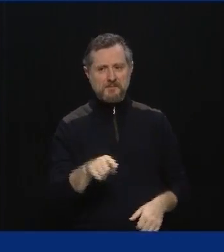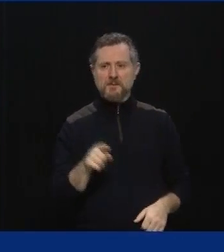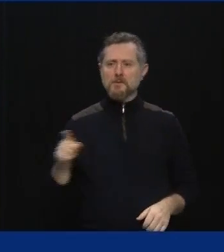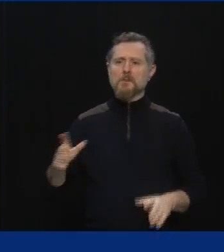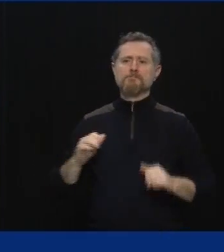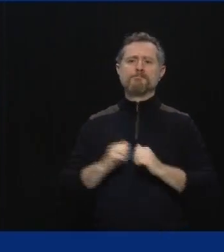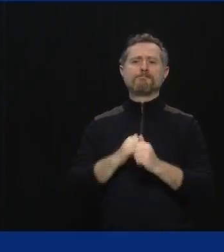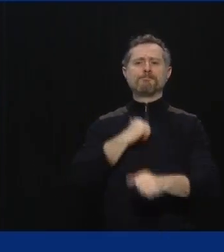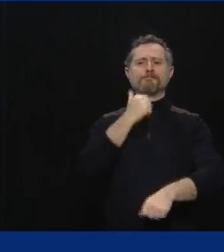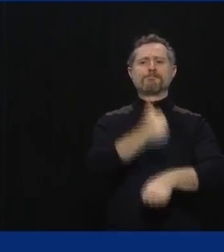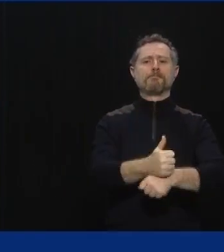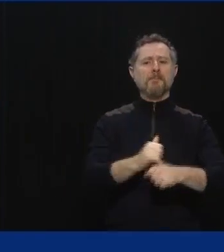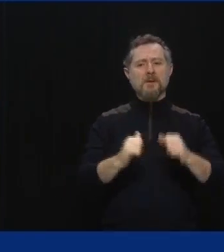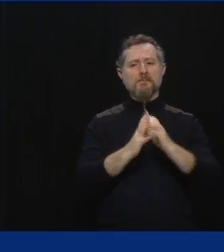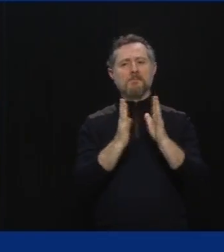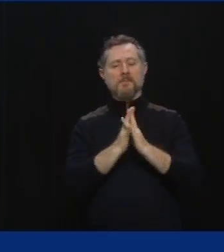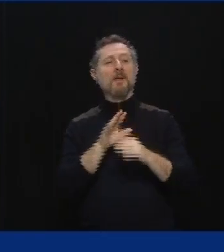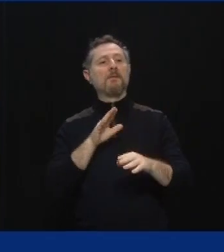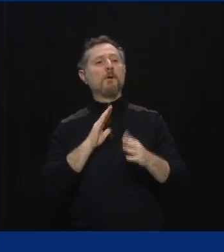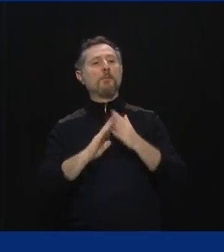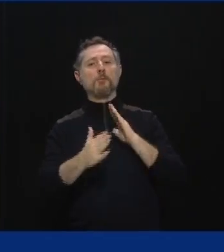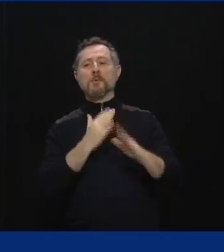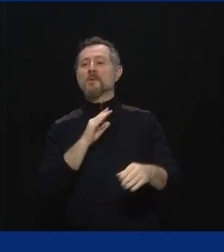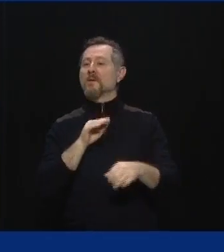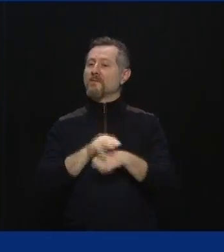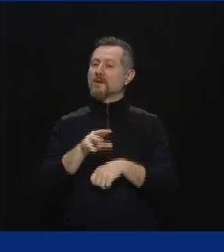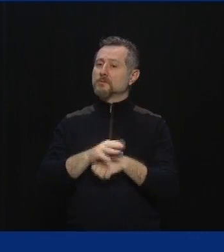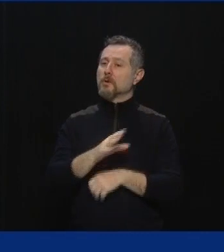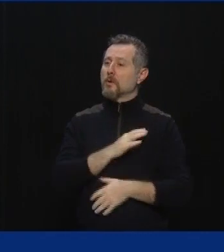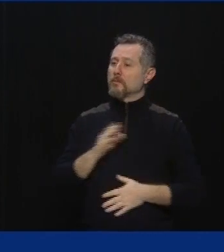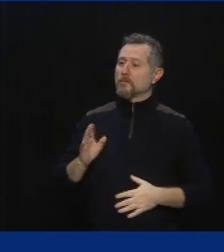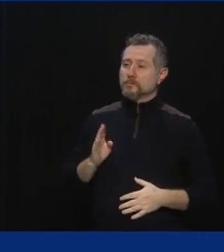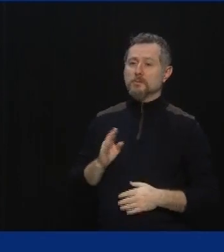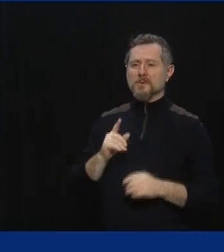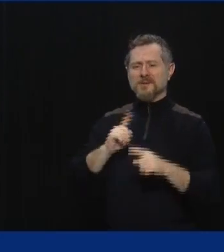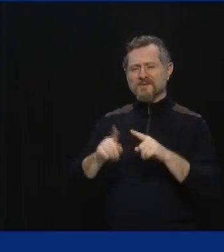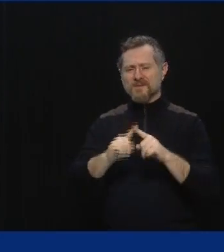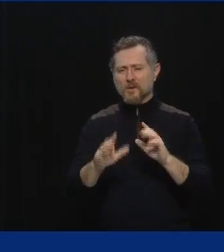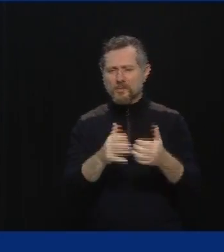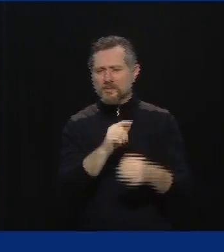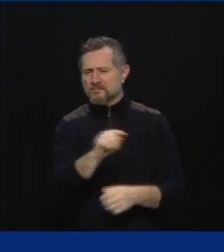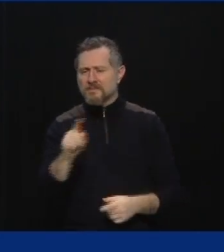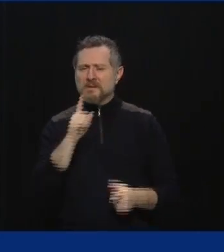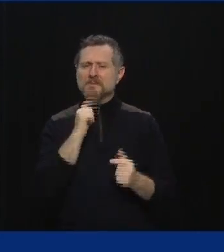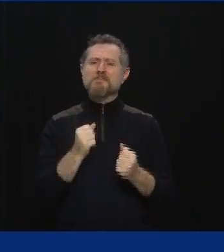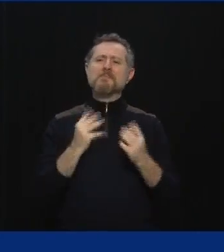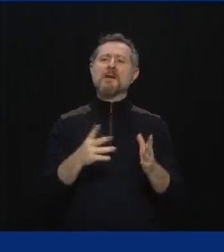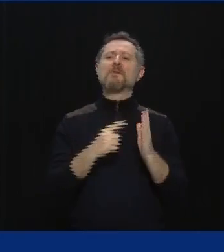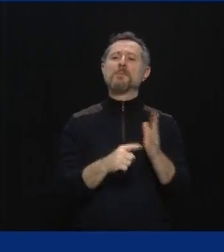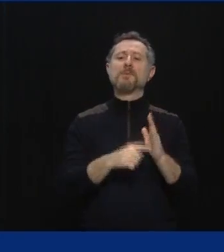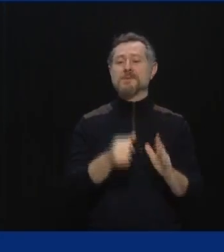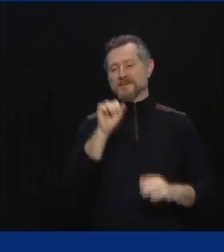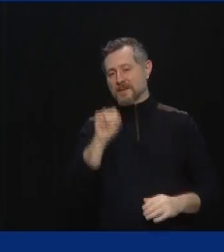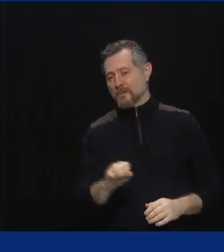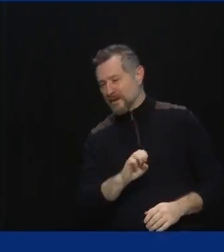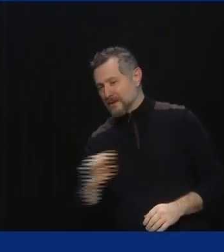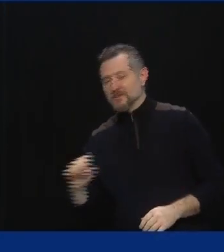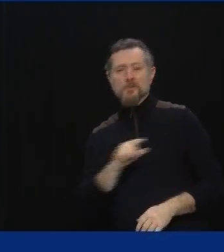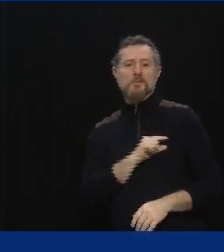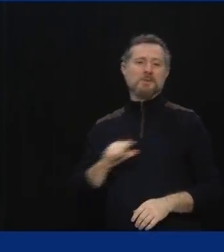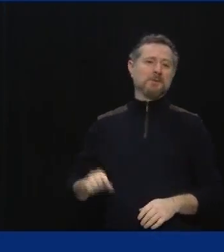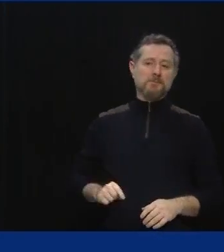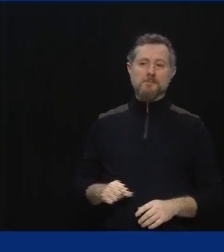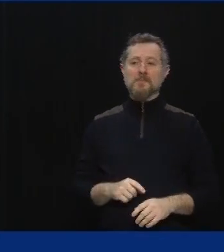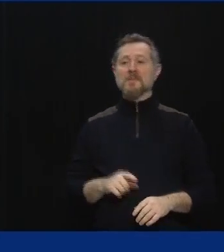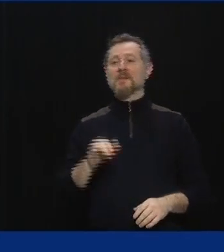board together, and when you think of all of the community groups, everybody that has an interest in Southeastern Queens, everyone has an interest in the, you know, people surrounding in the 5th